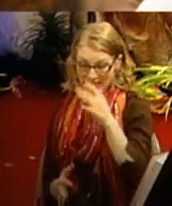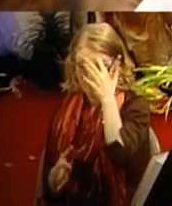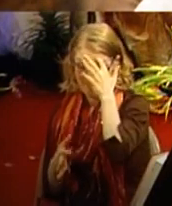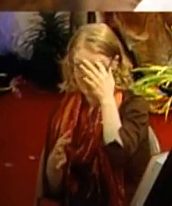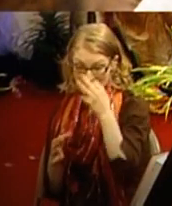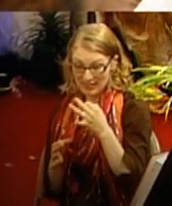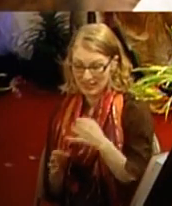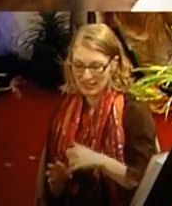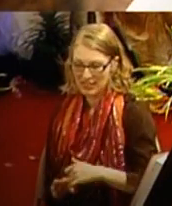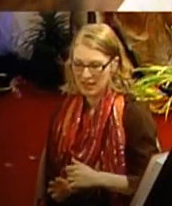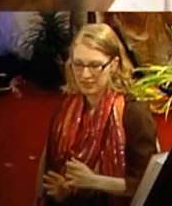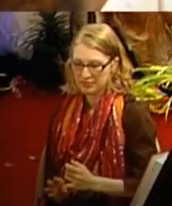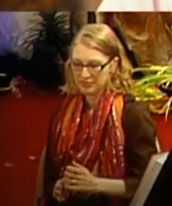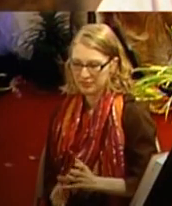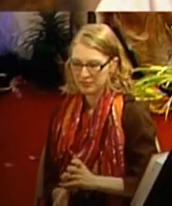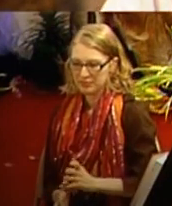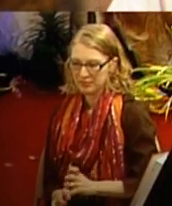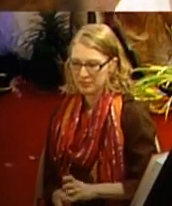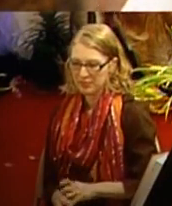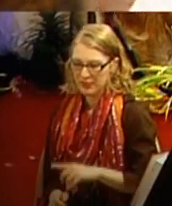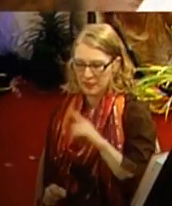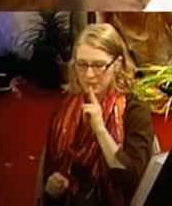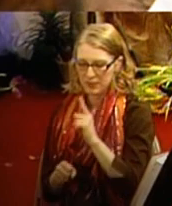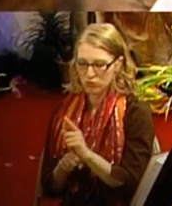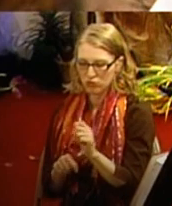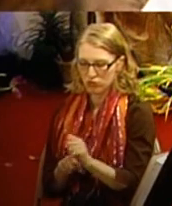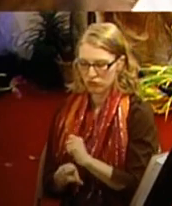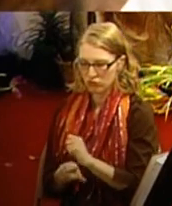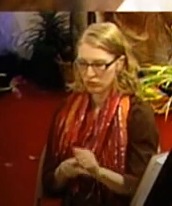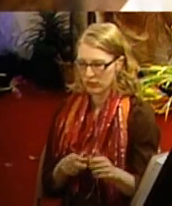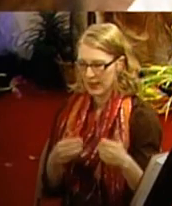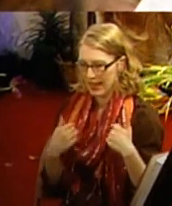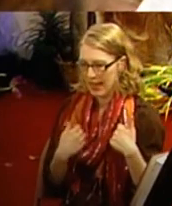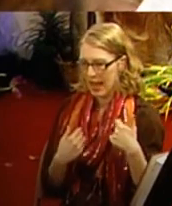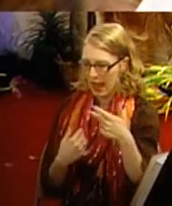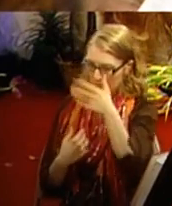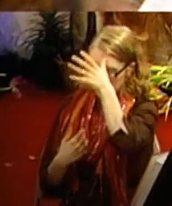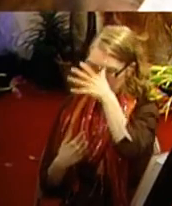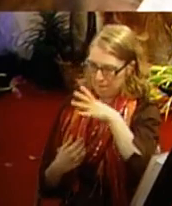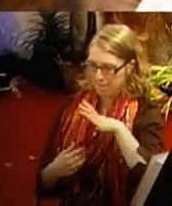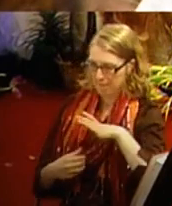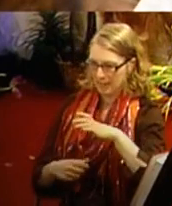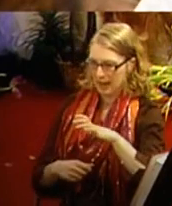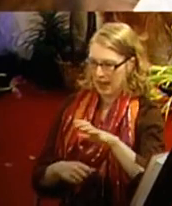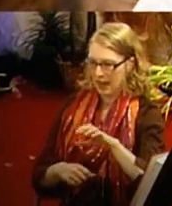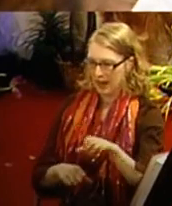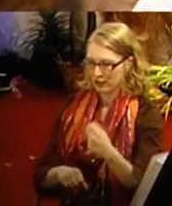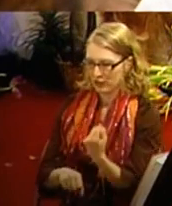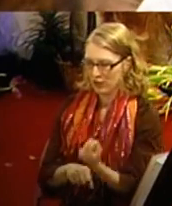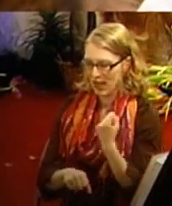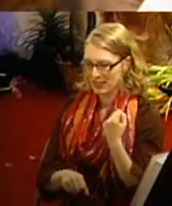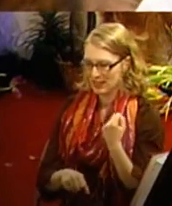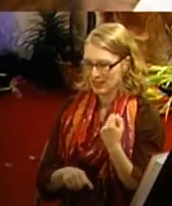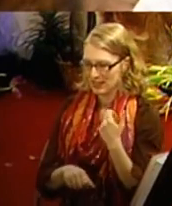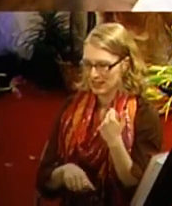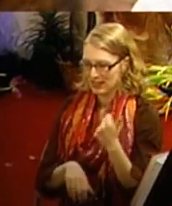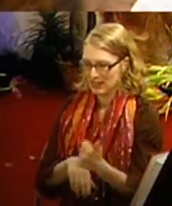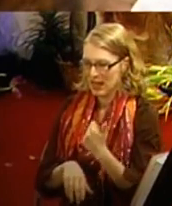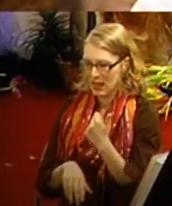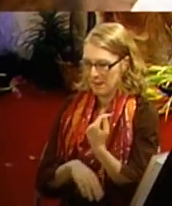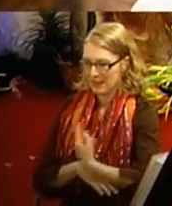But being true to his practice, he had the man arrested and set a day for his